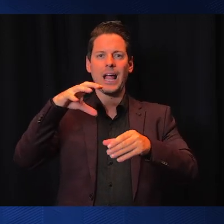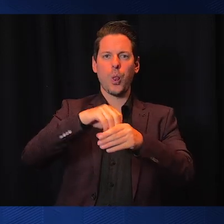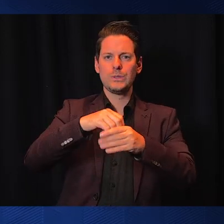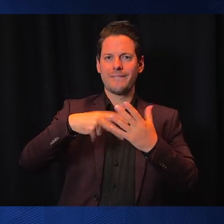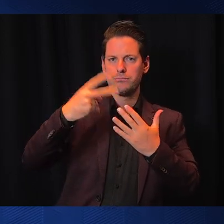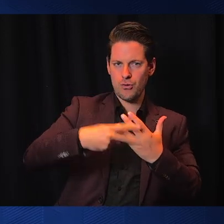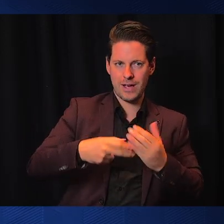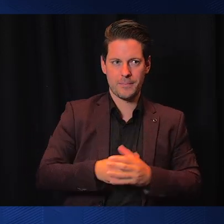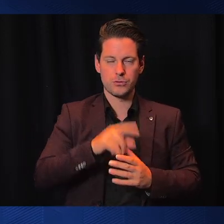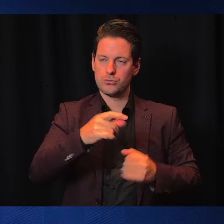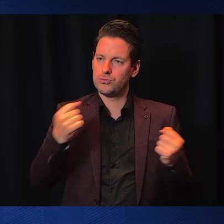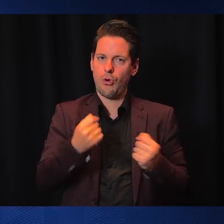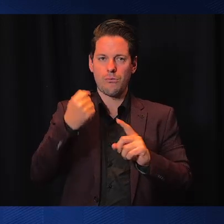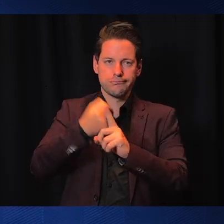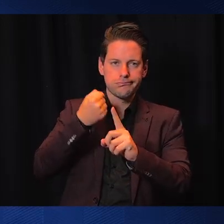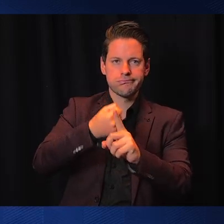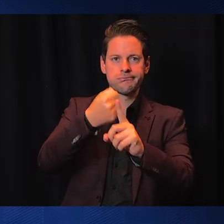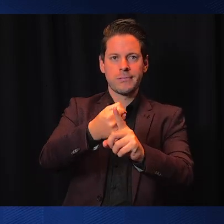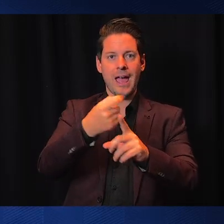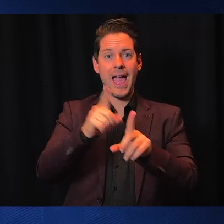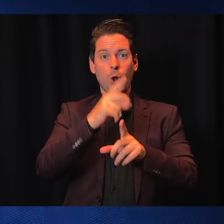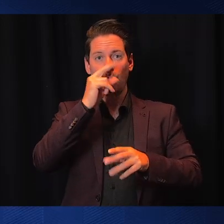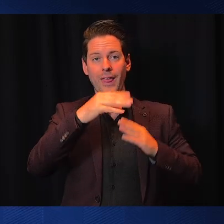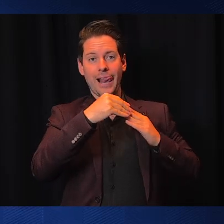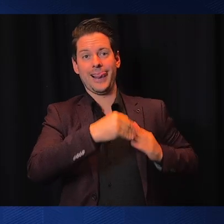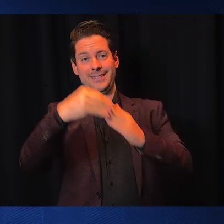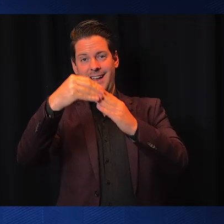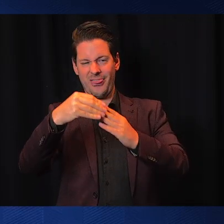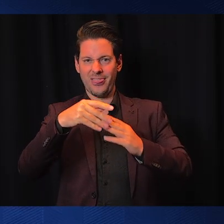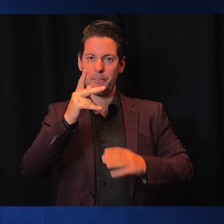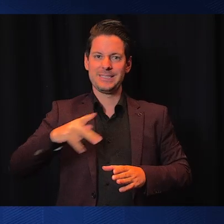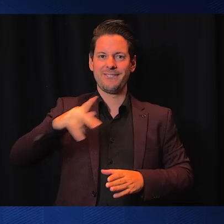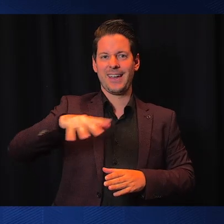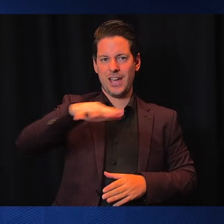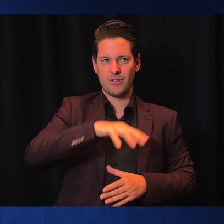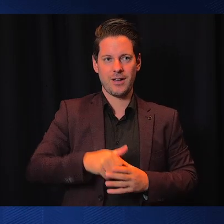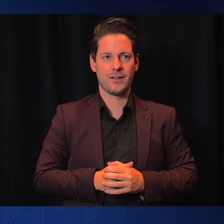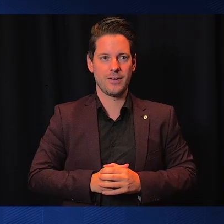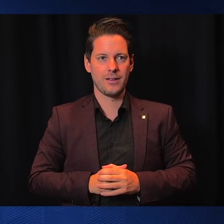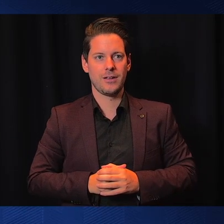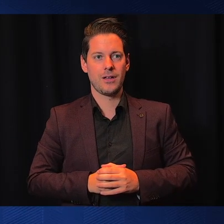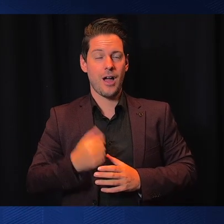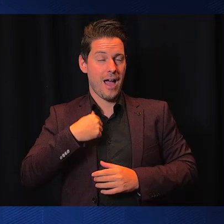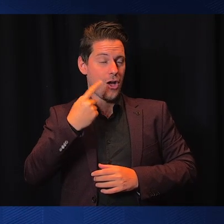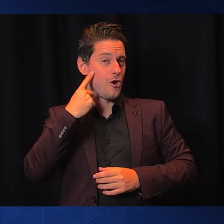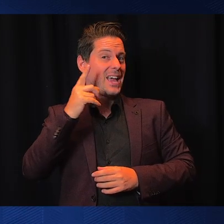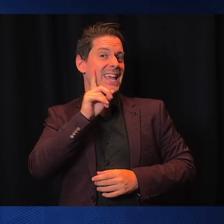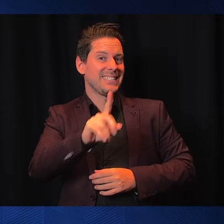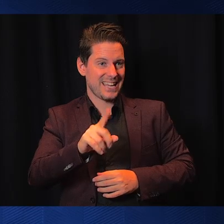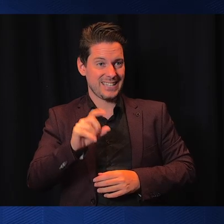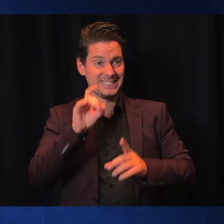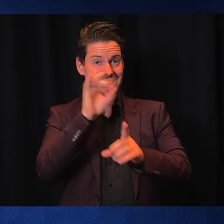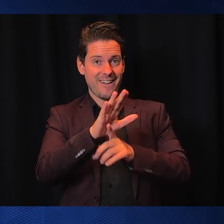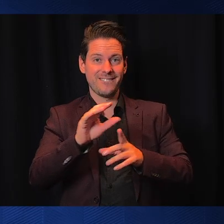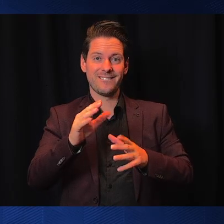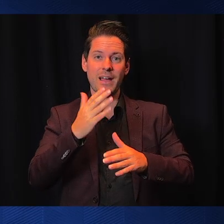advocate and youth leader in the Pacific. And importantly, and not included in her formal profile for the conference, I found out yesterday, she's a